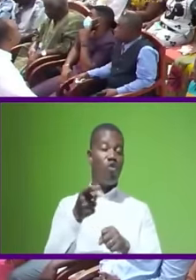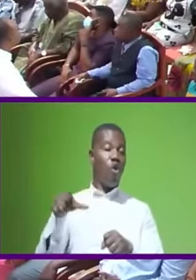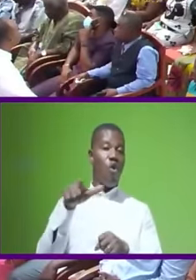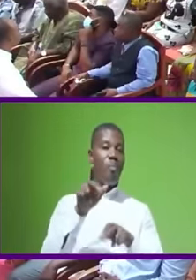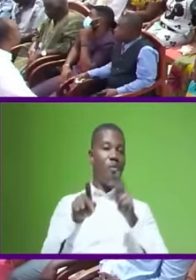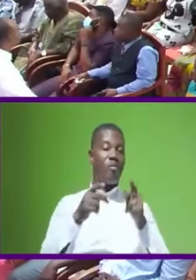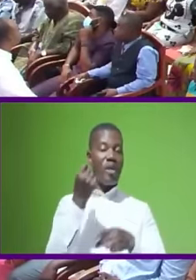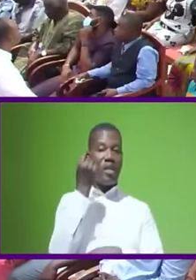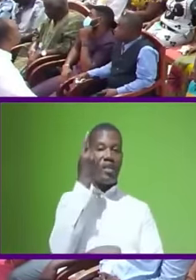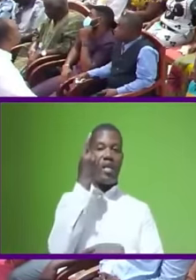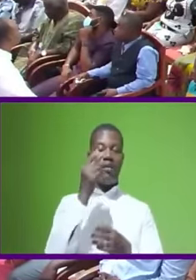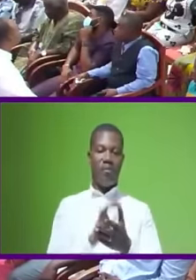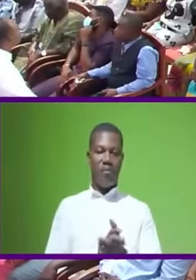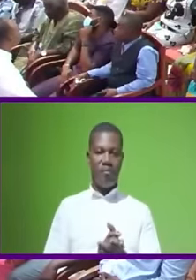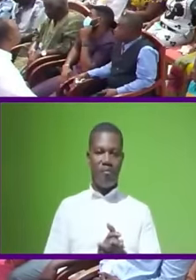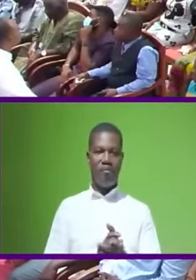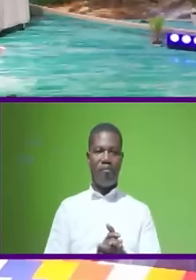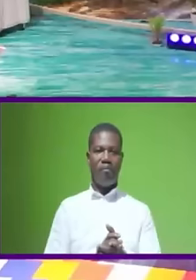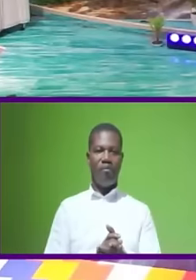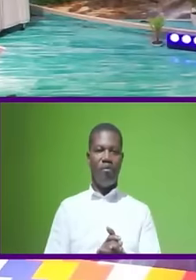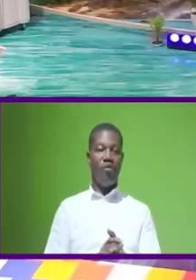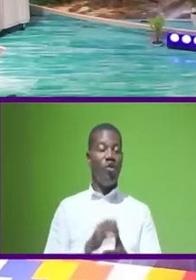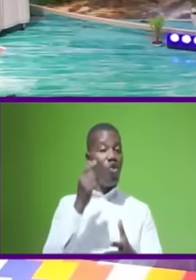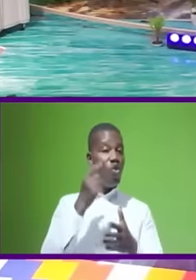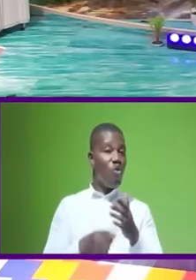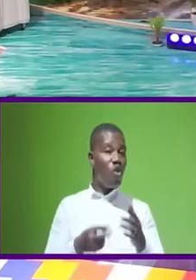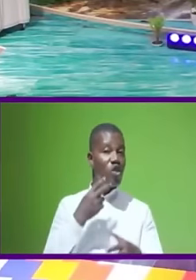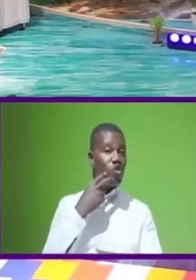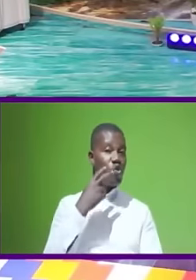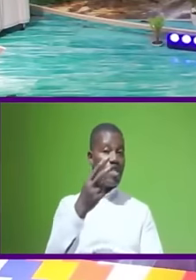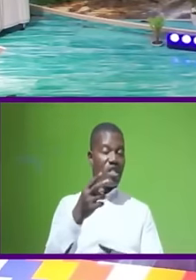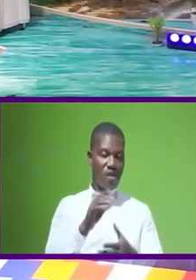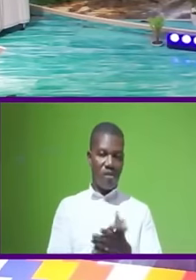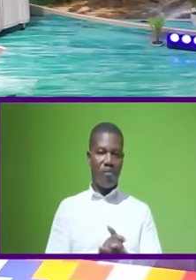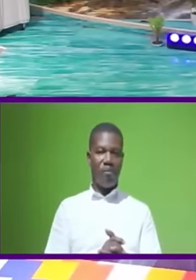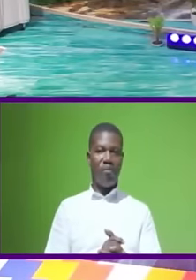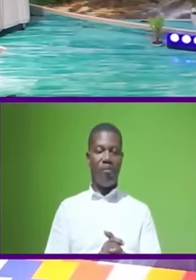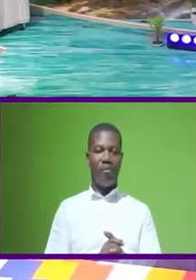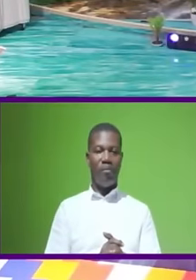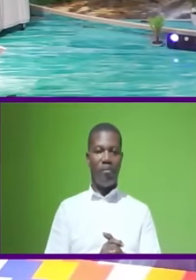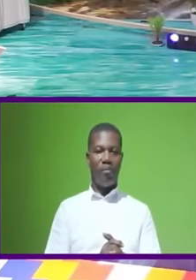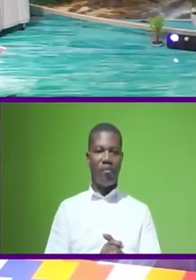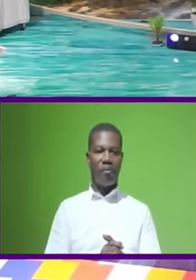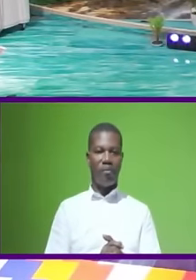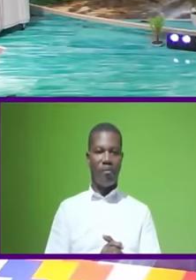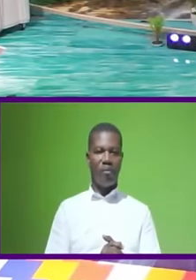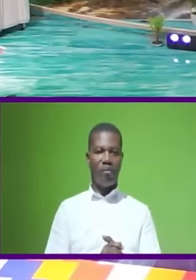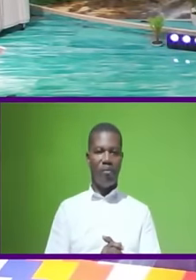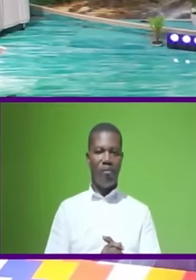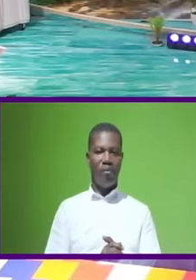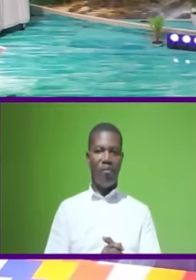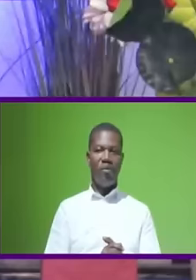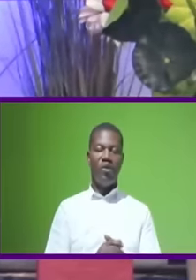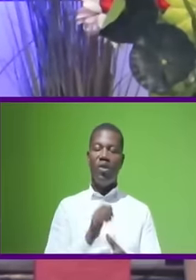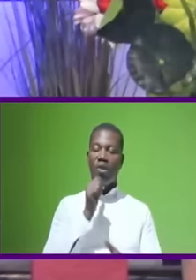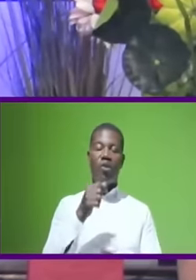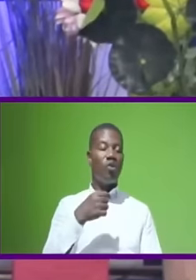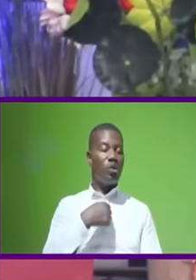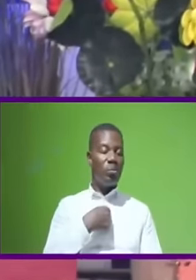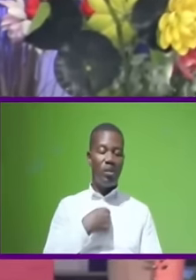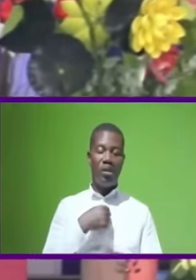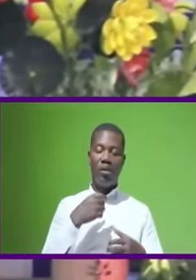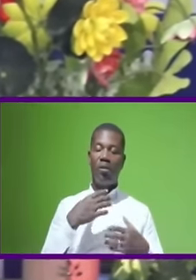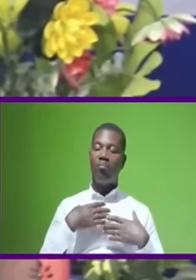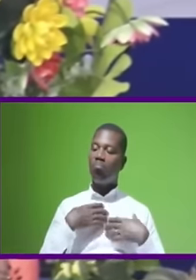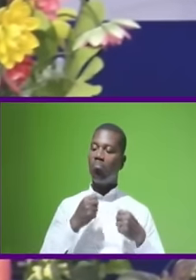What I want you to understand is that the thing that you see,